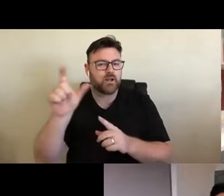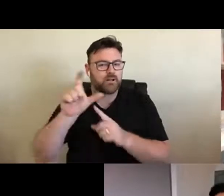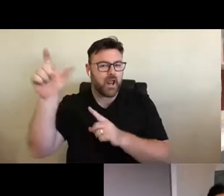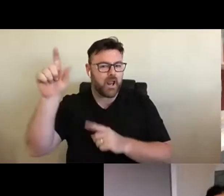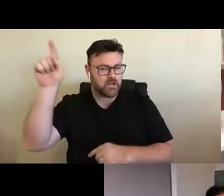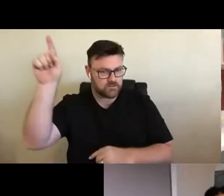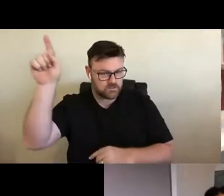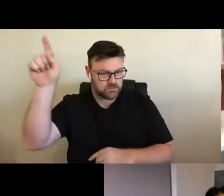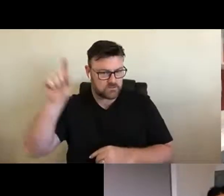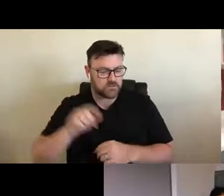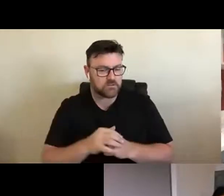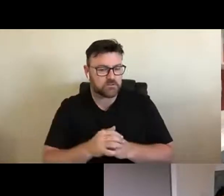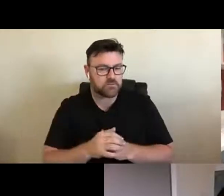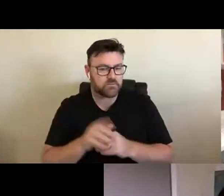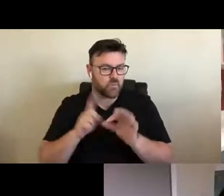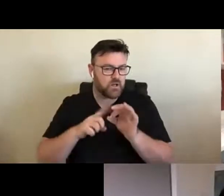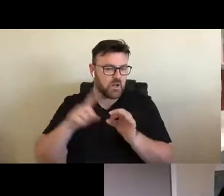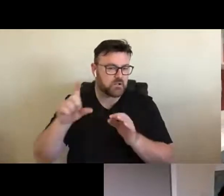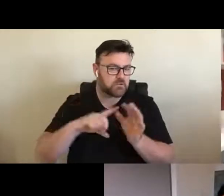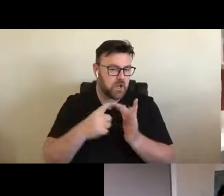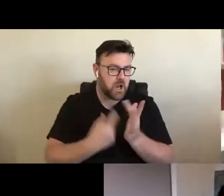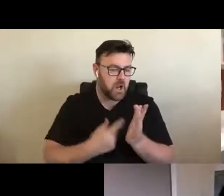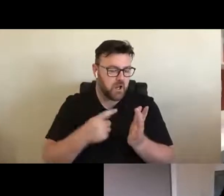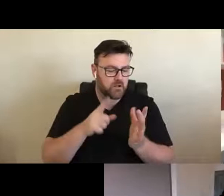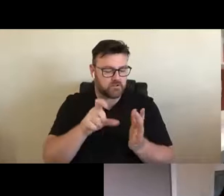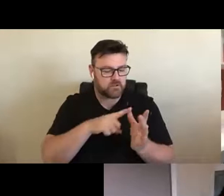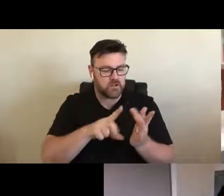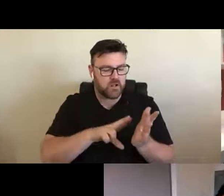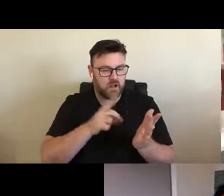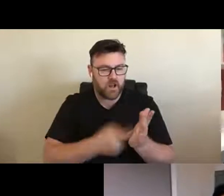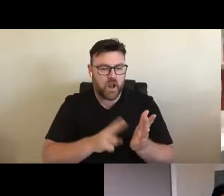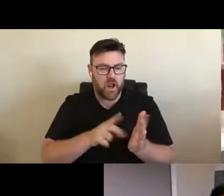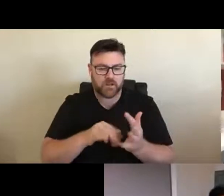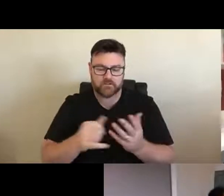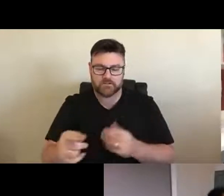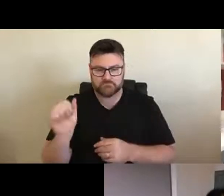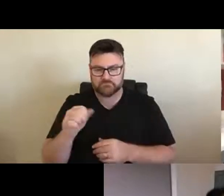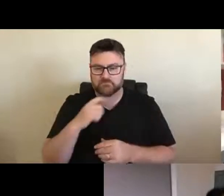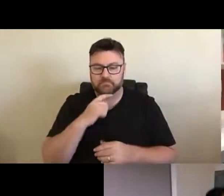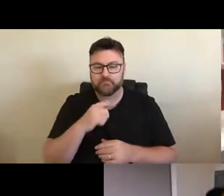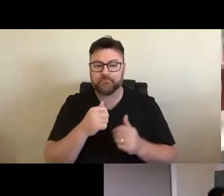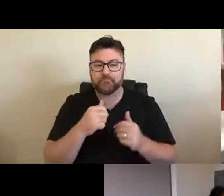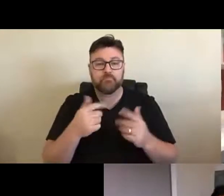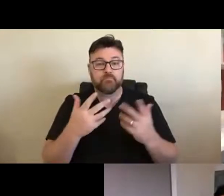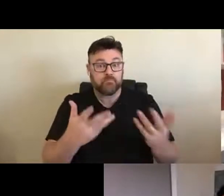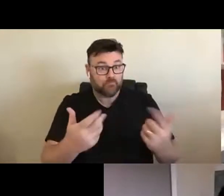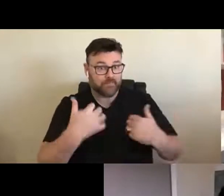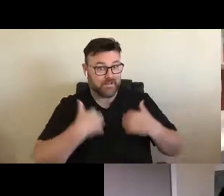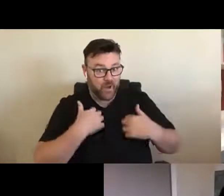Yeah, Can you a little bit explain that to us? great. And a pleasure to be here with everyone. This is exciting for